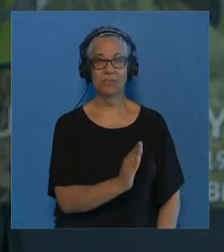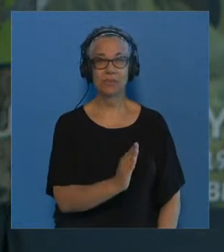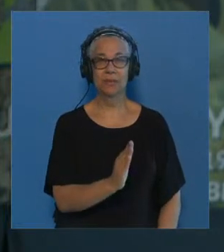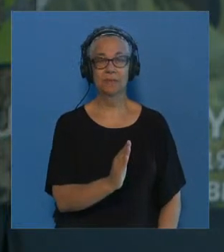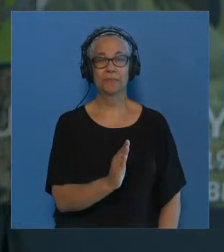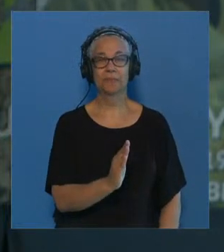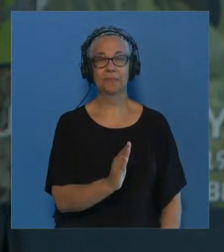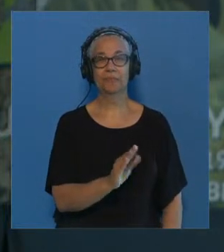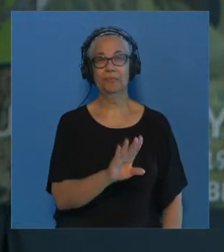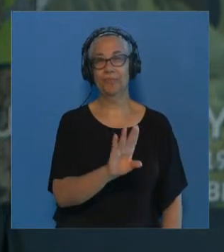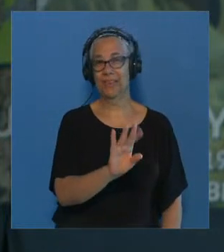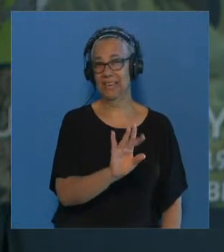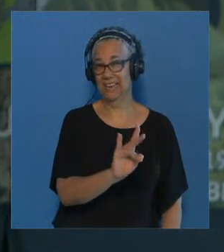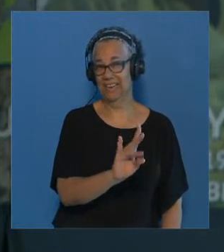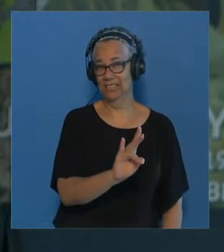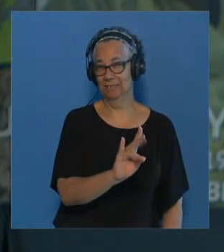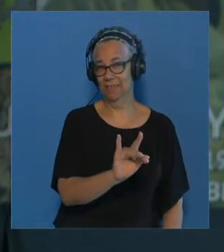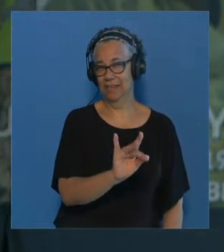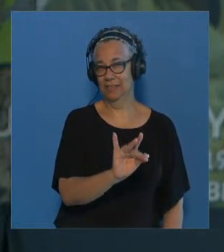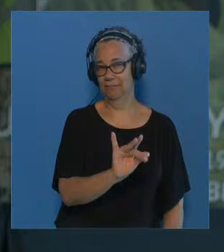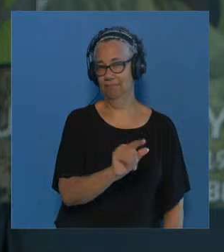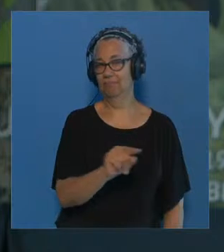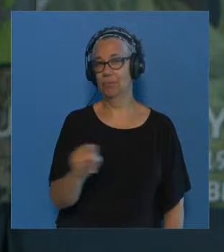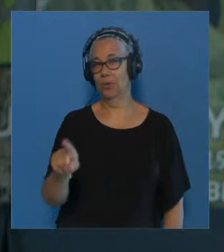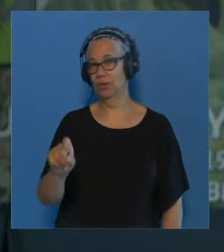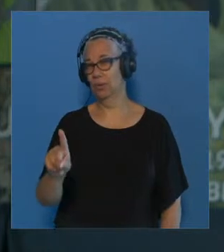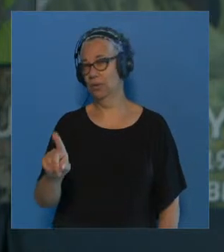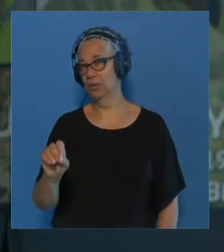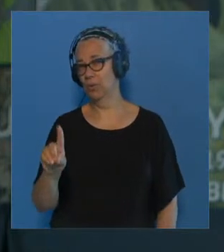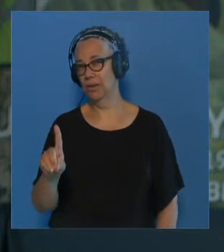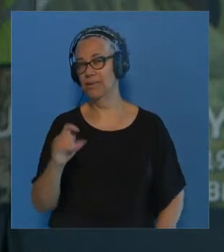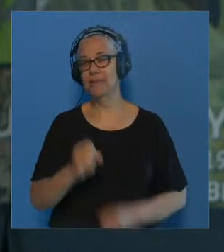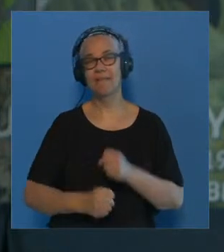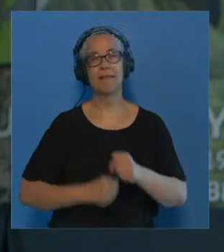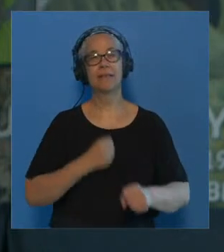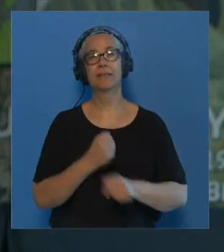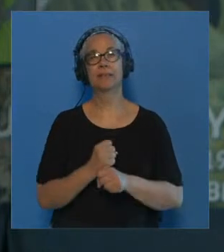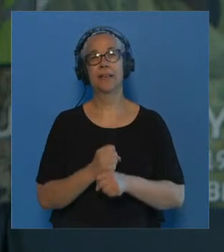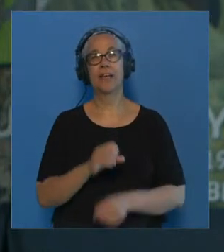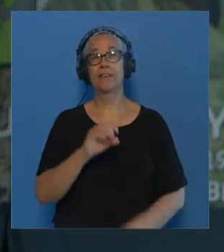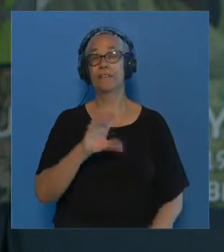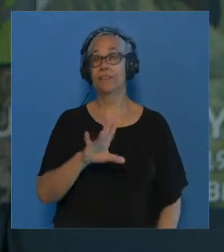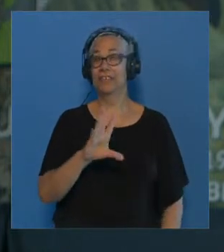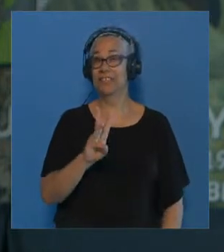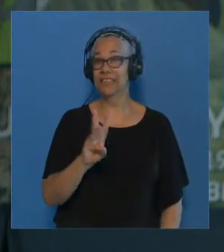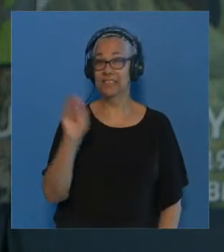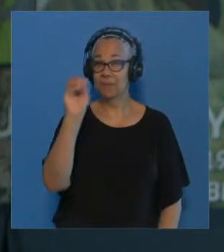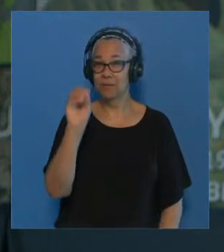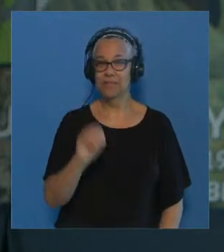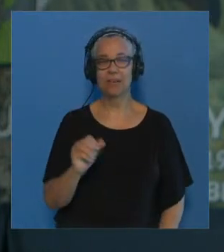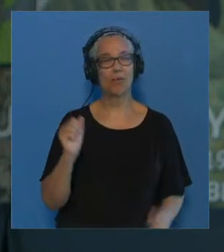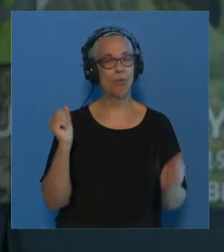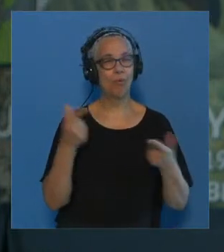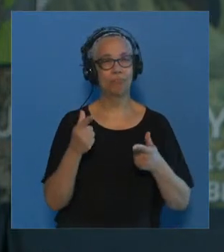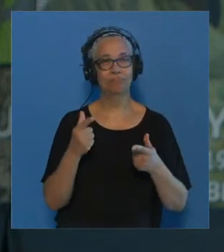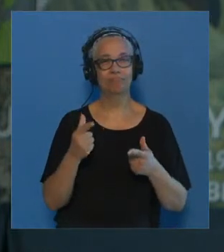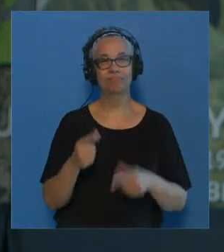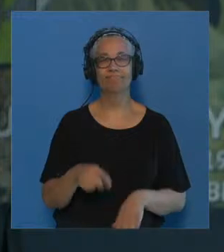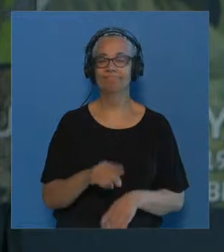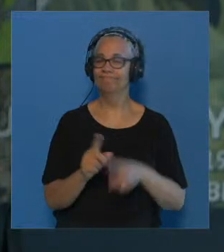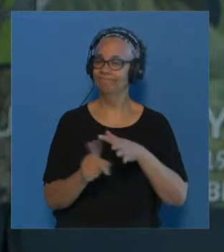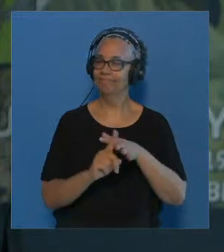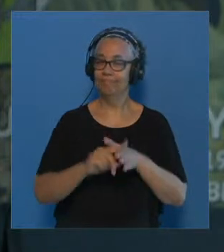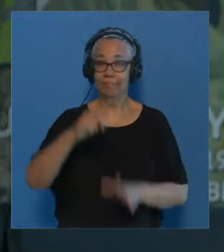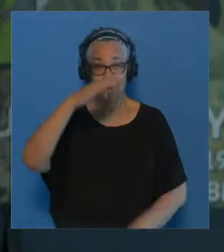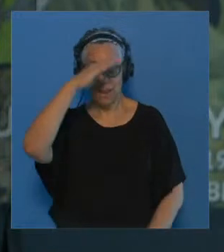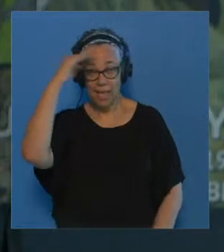is between 18 and 101 years of age. Overall, 56% of all cases are Black,